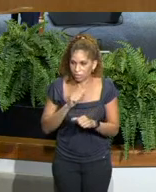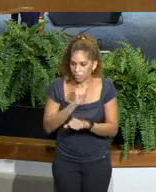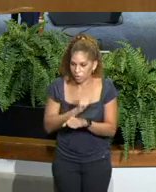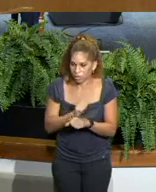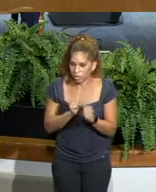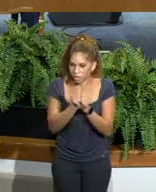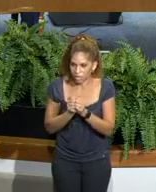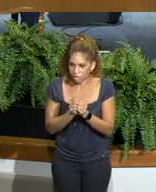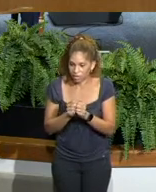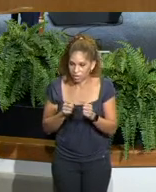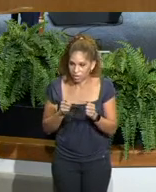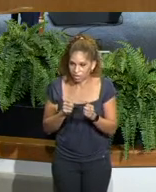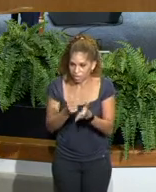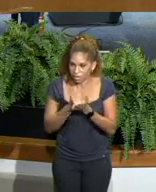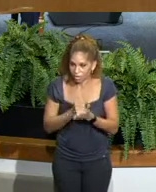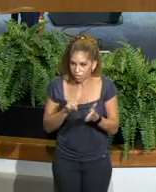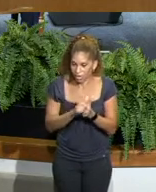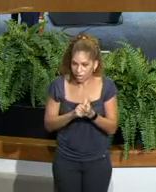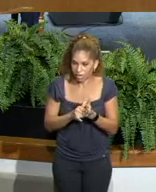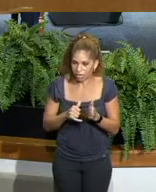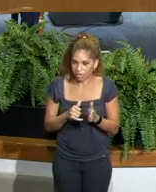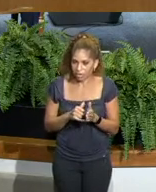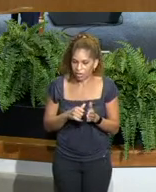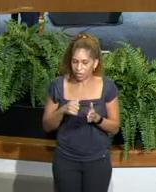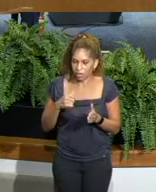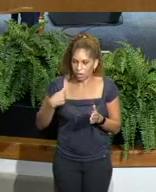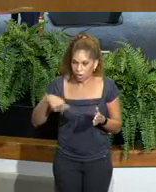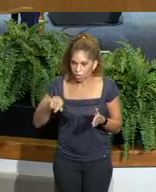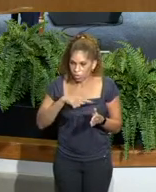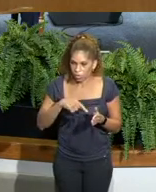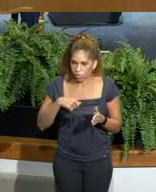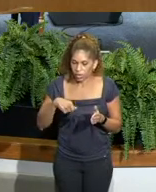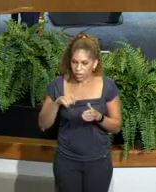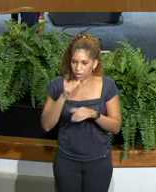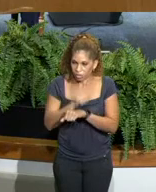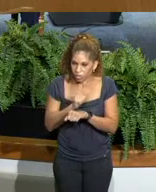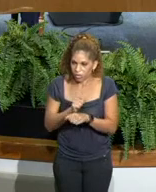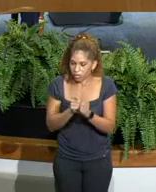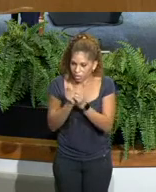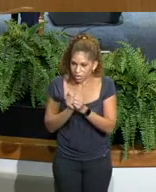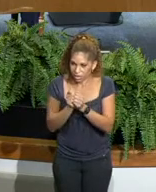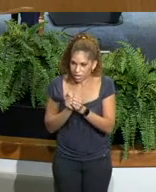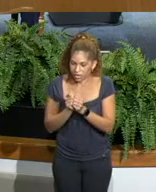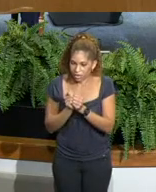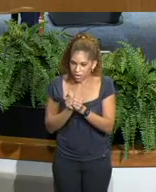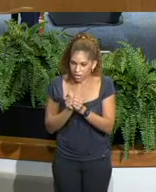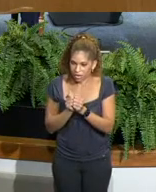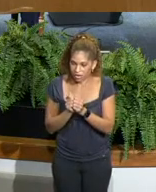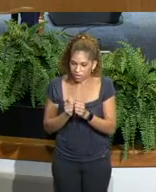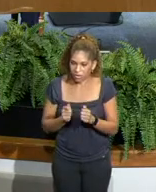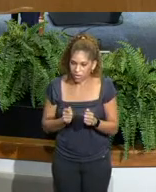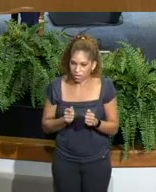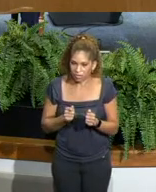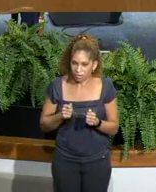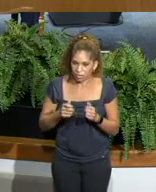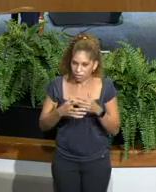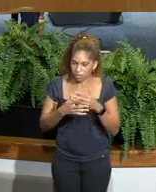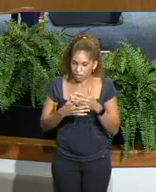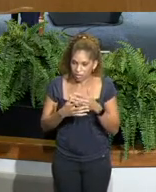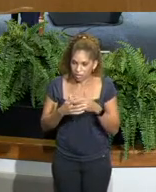and it lasted 250 years. We compromised the humanity of black people and called them three-fifths of a person.